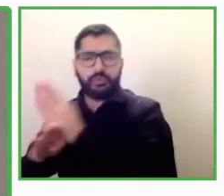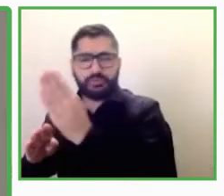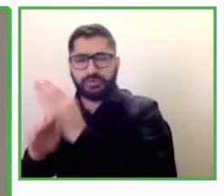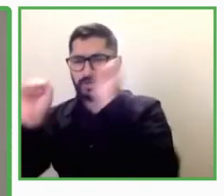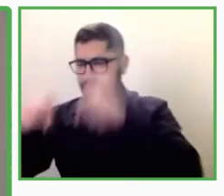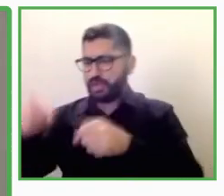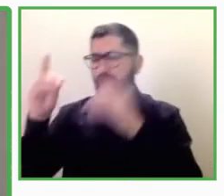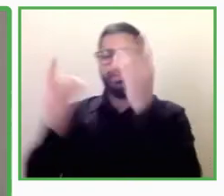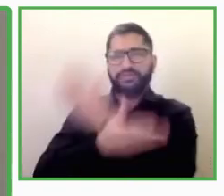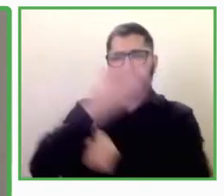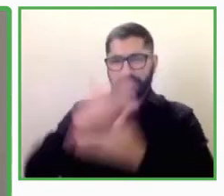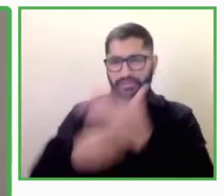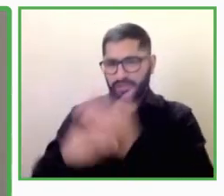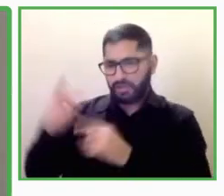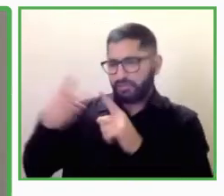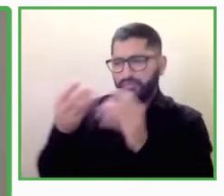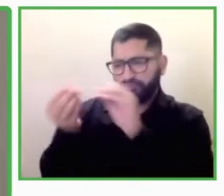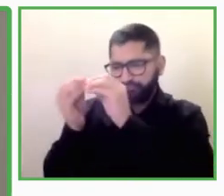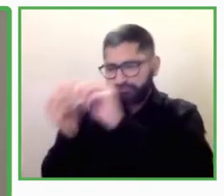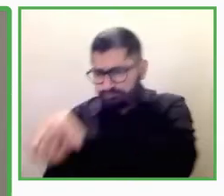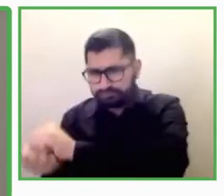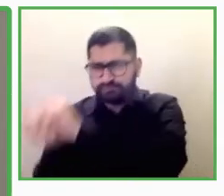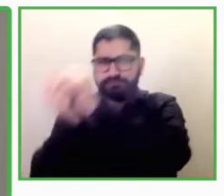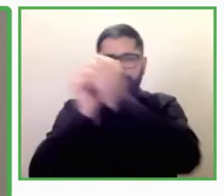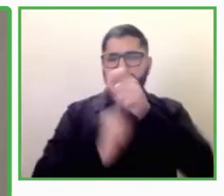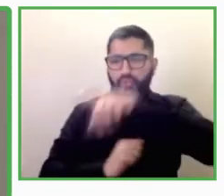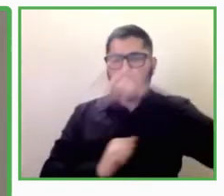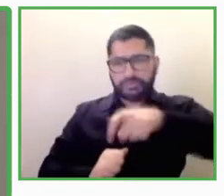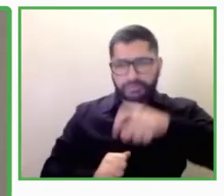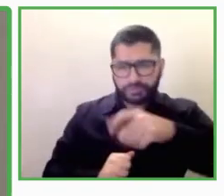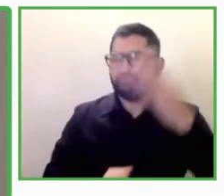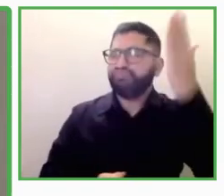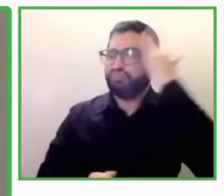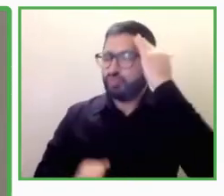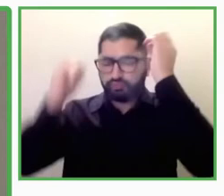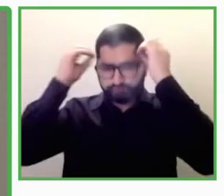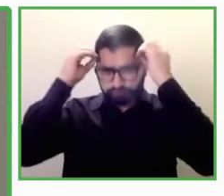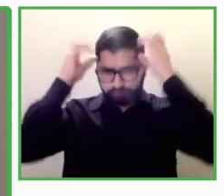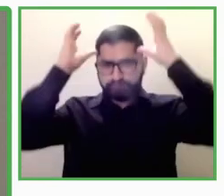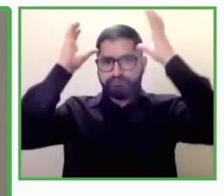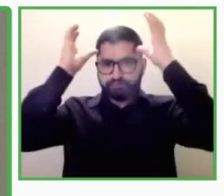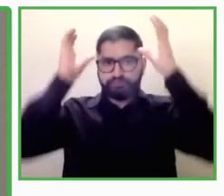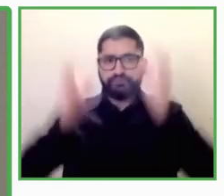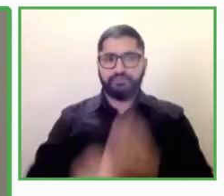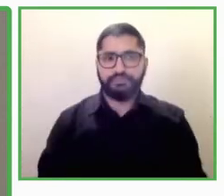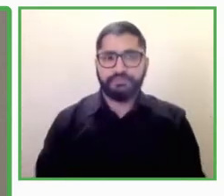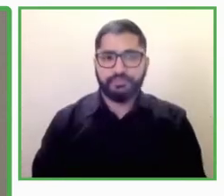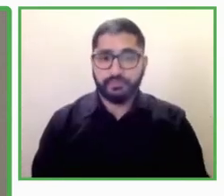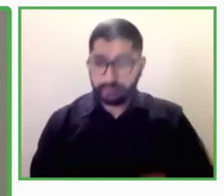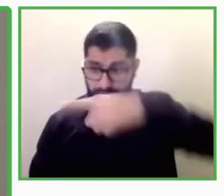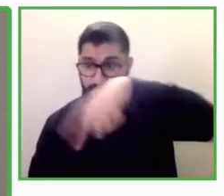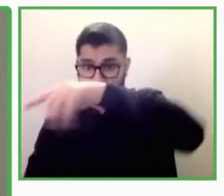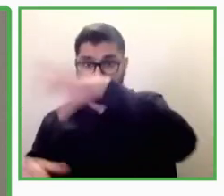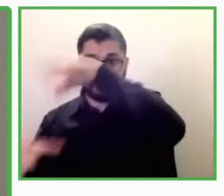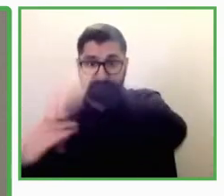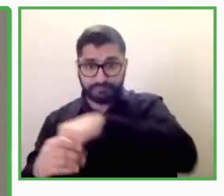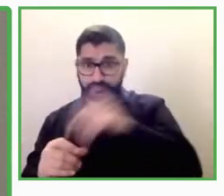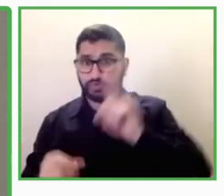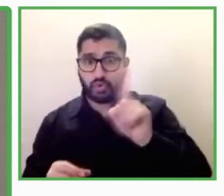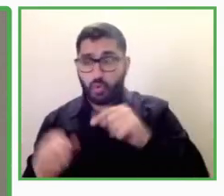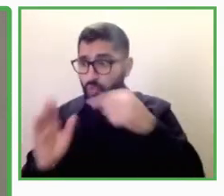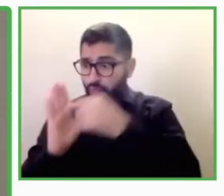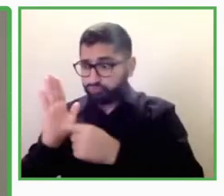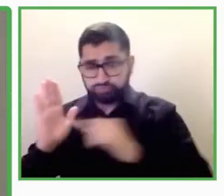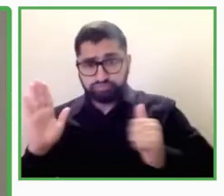time, is to create awareness for disabled people. If we don't act on those fronts through